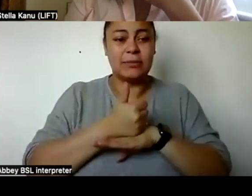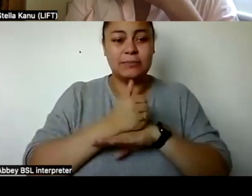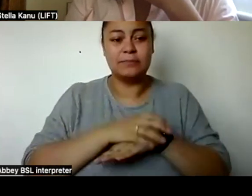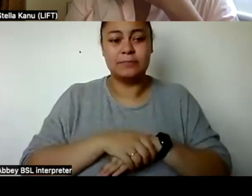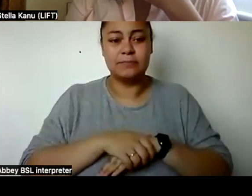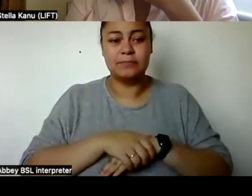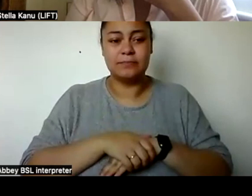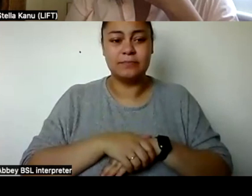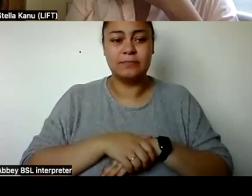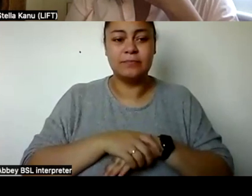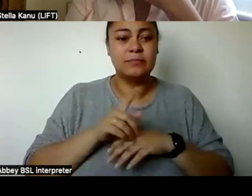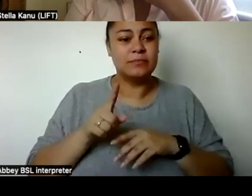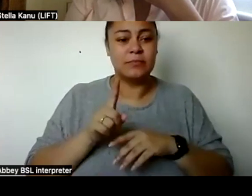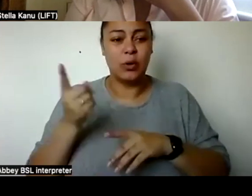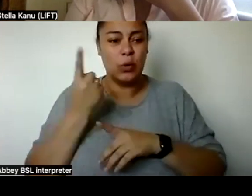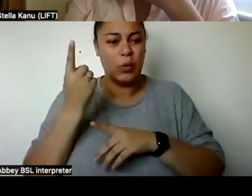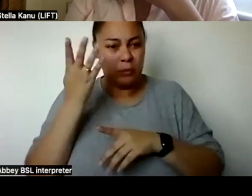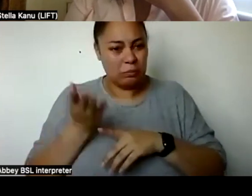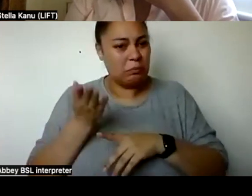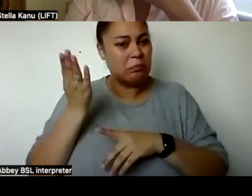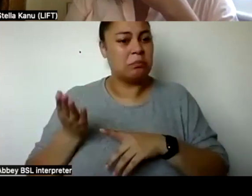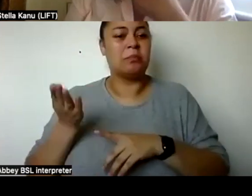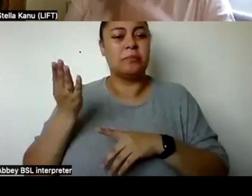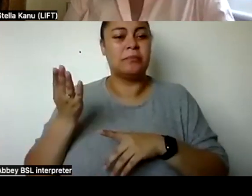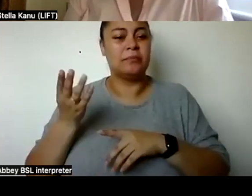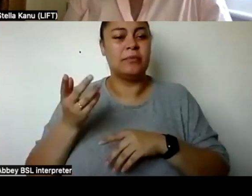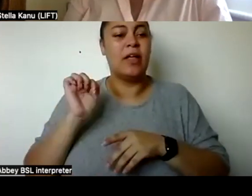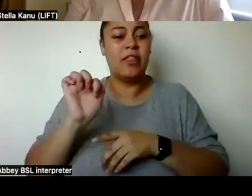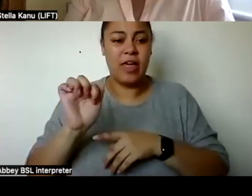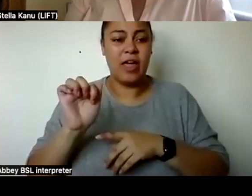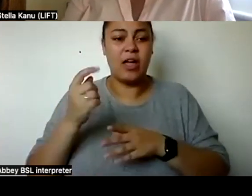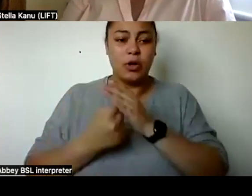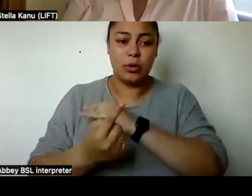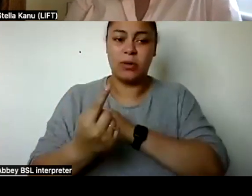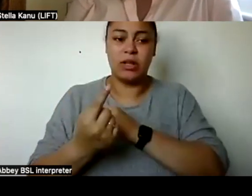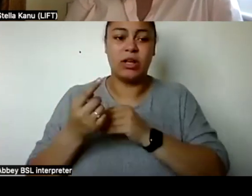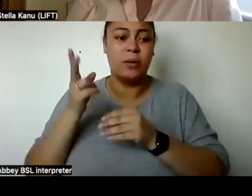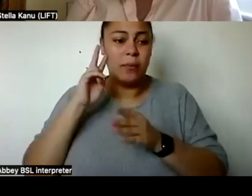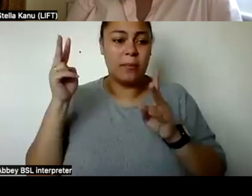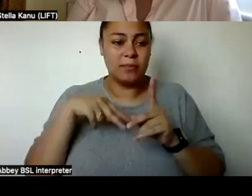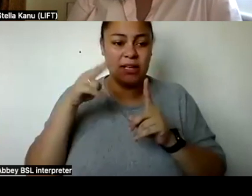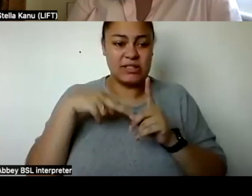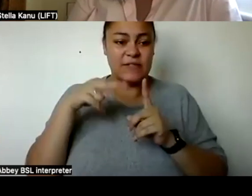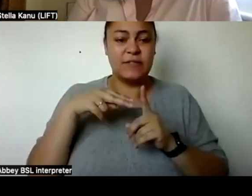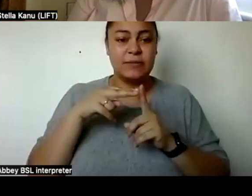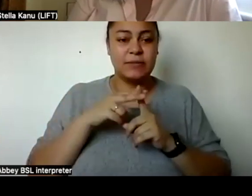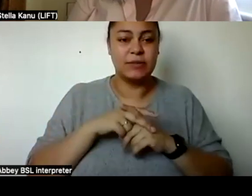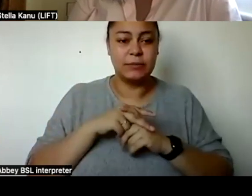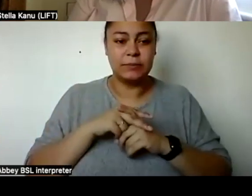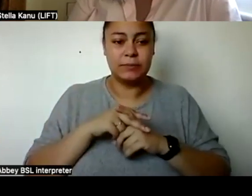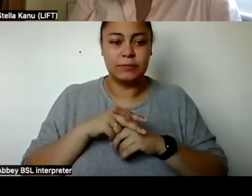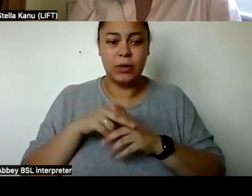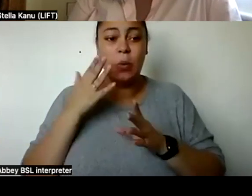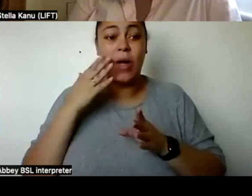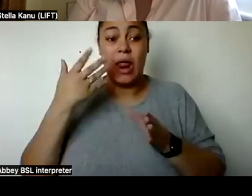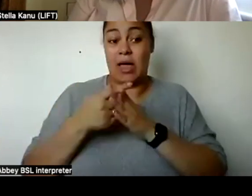PDSW to be who they are and bring their unique perspectives to influence what we do. When I left, I'm really happy